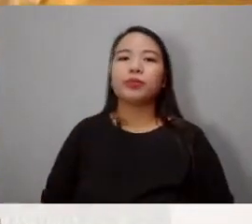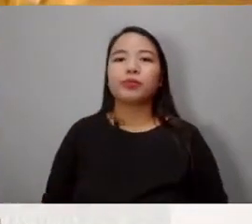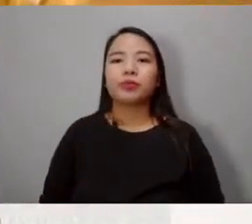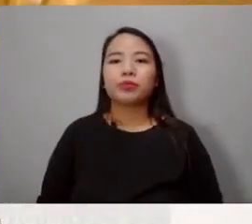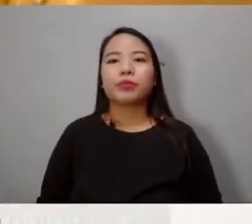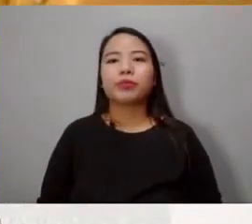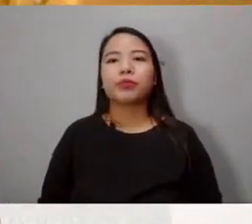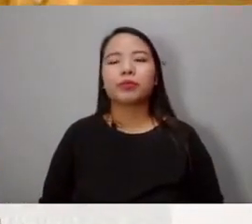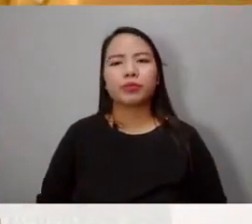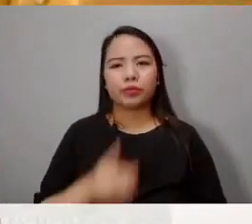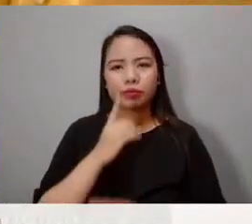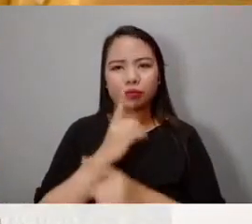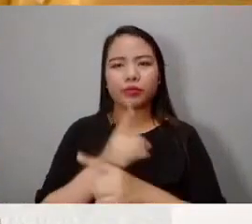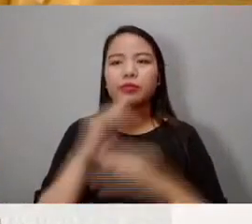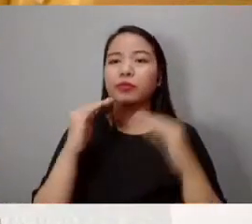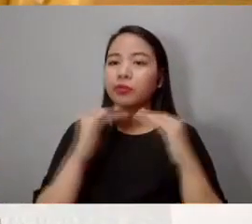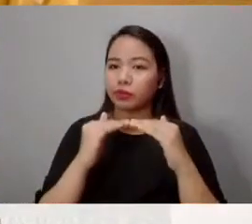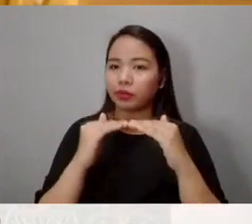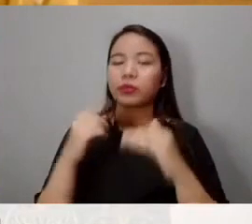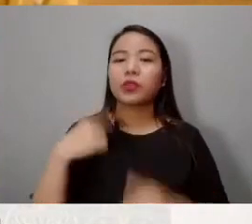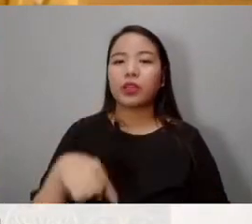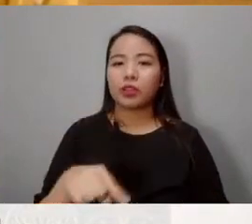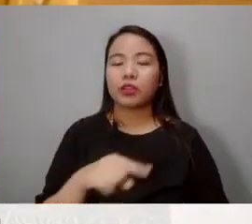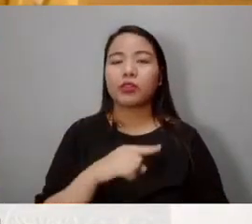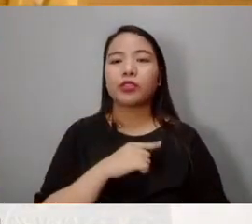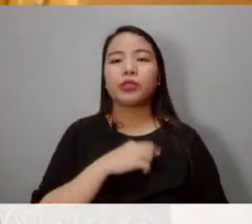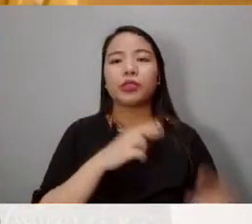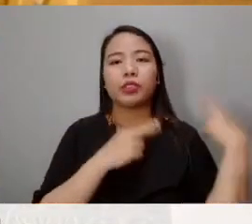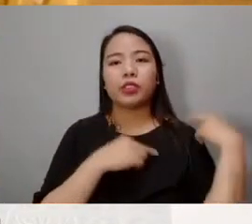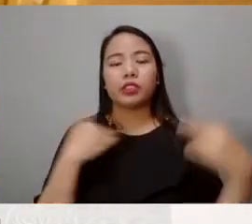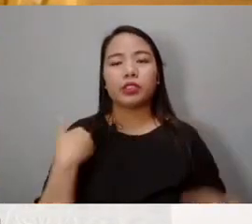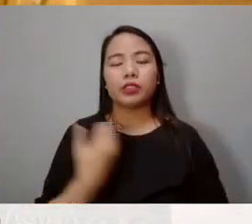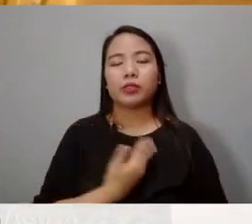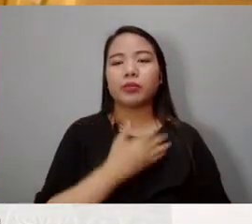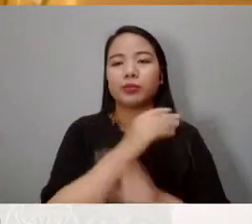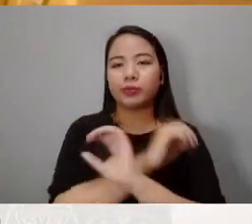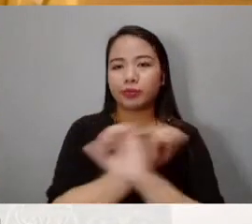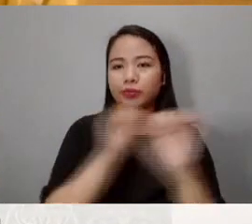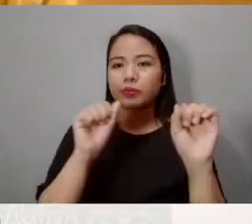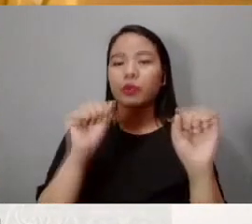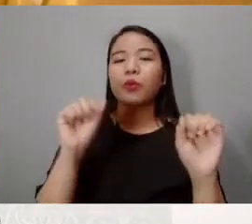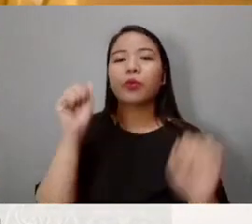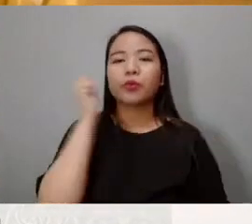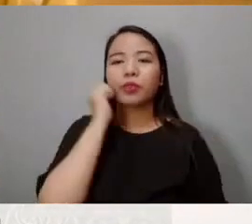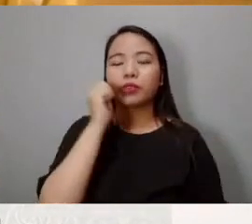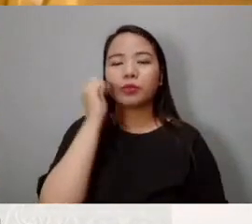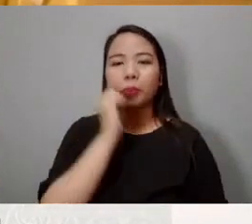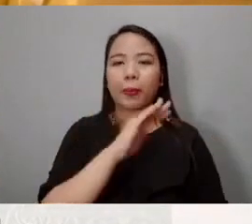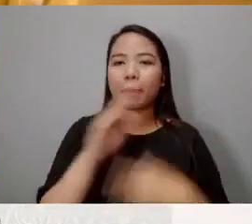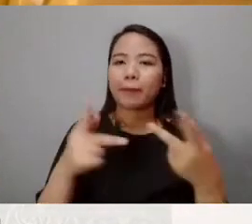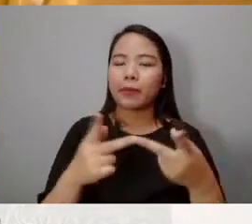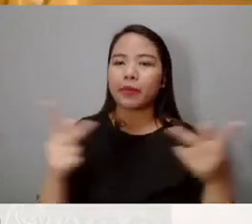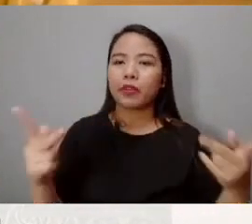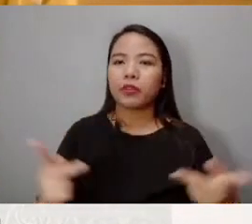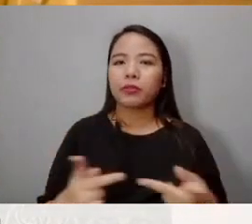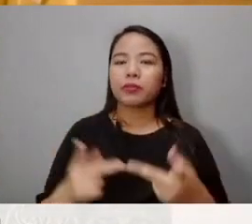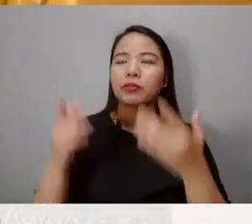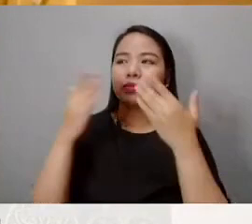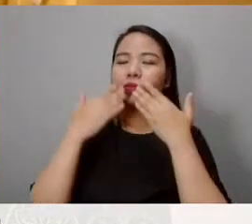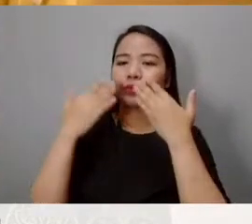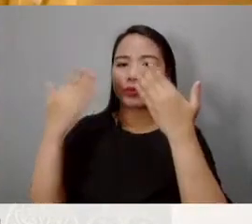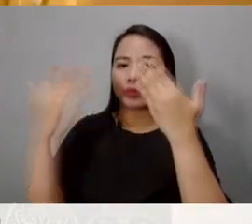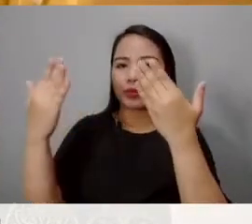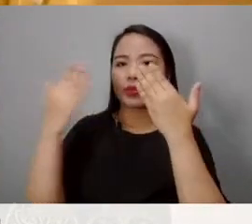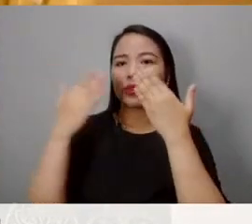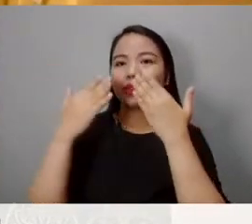It is truly right and just, our duty and our salvation, always and everywhere to give you thanks,